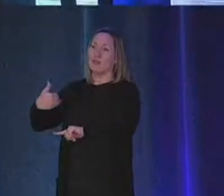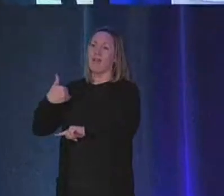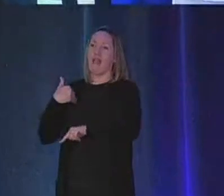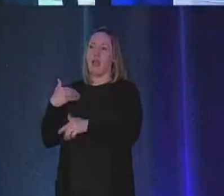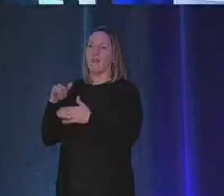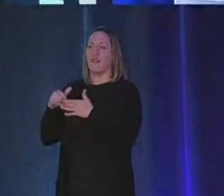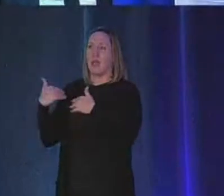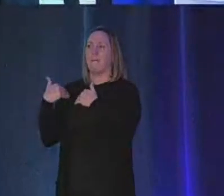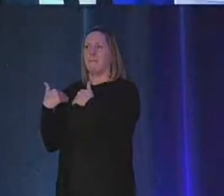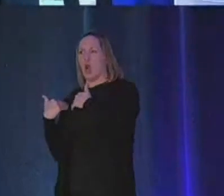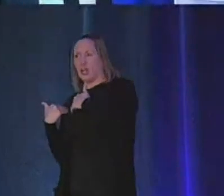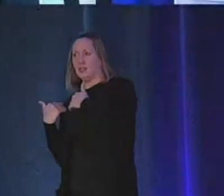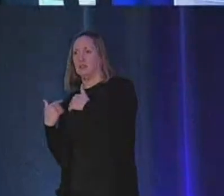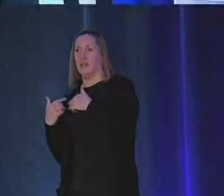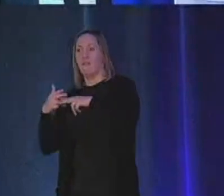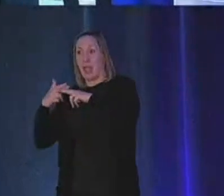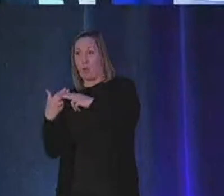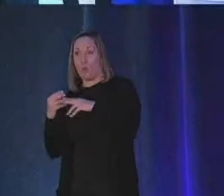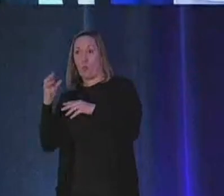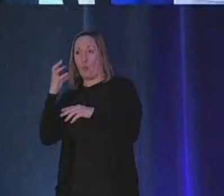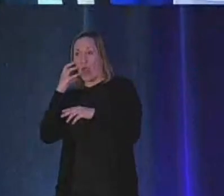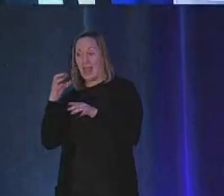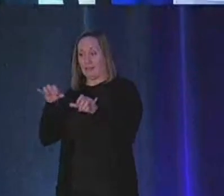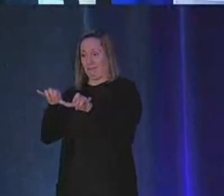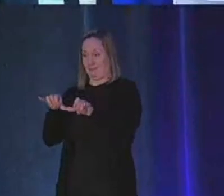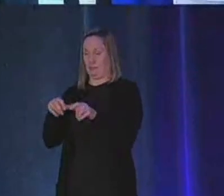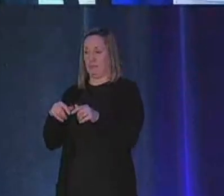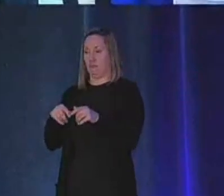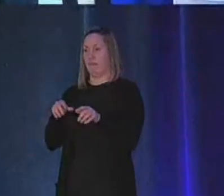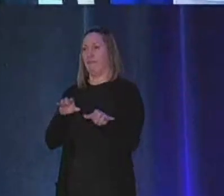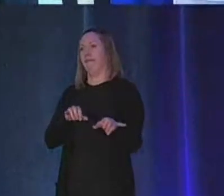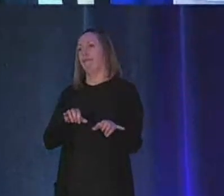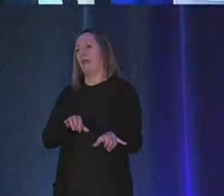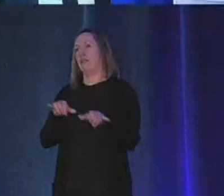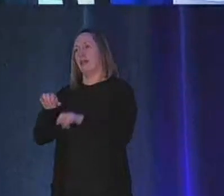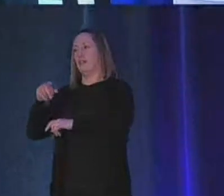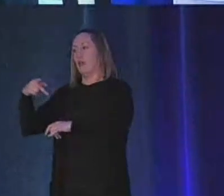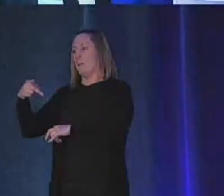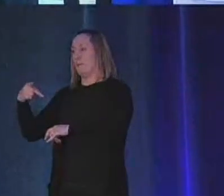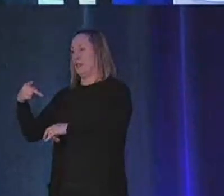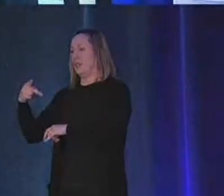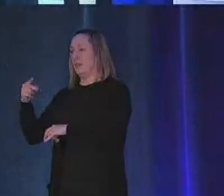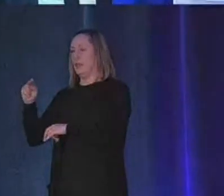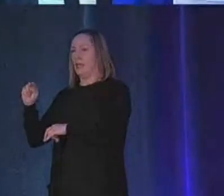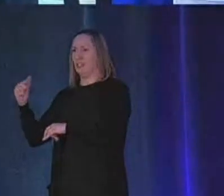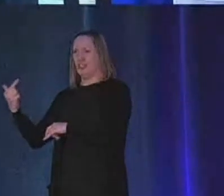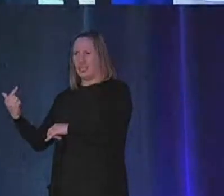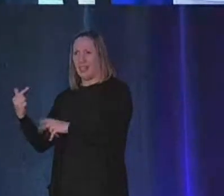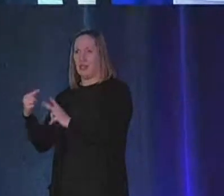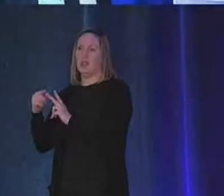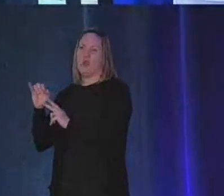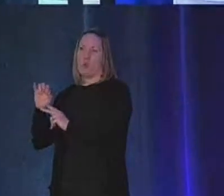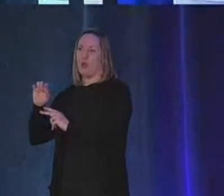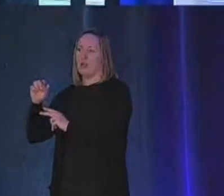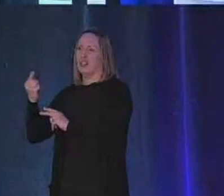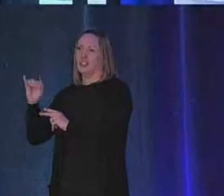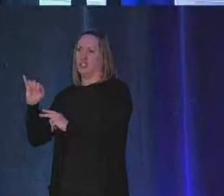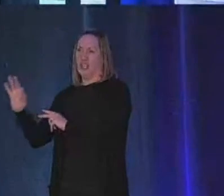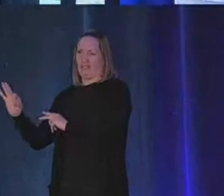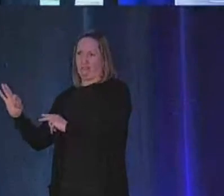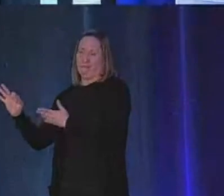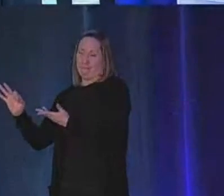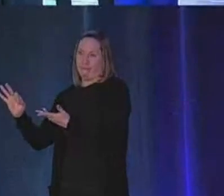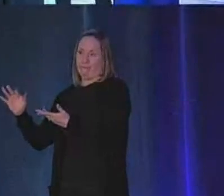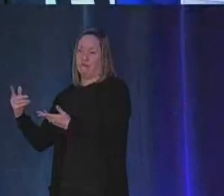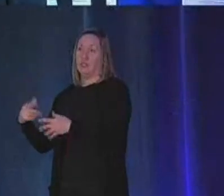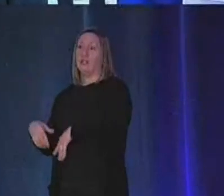that burden of page weight that we're experiencing with something like the PNG or something like the GIF, all right?